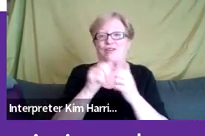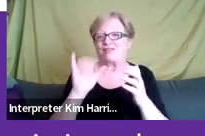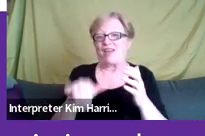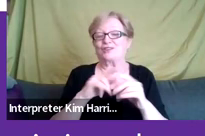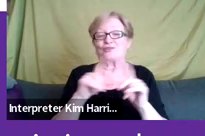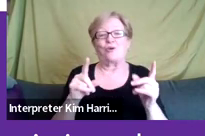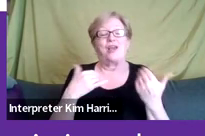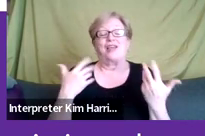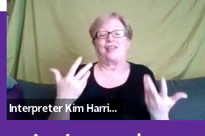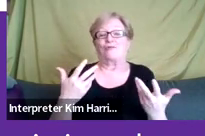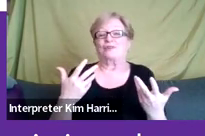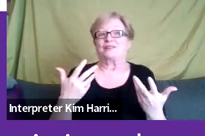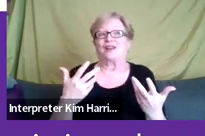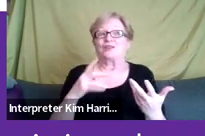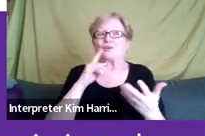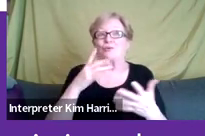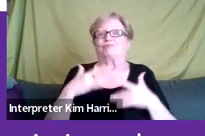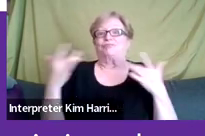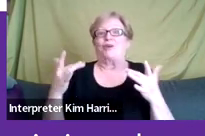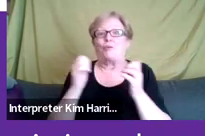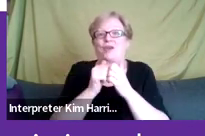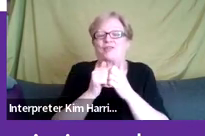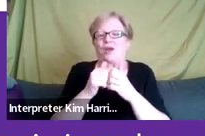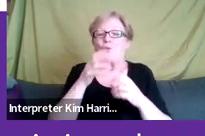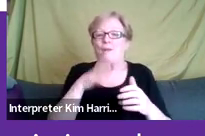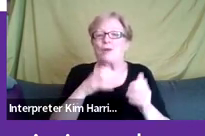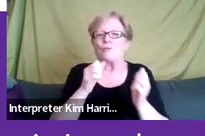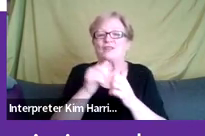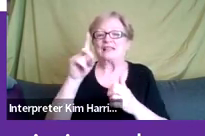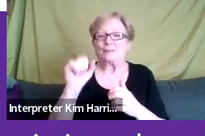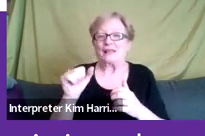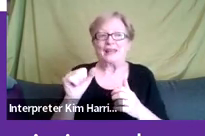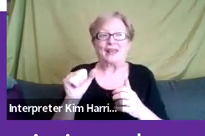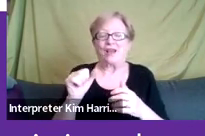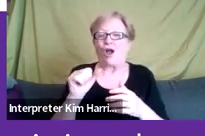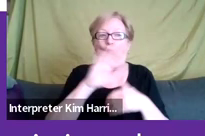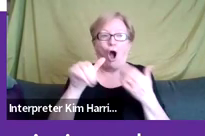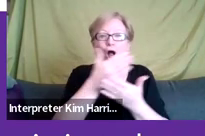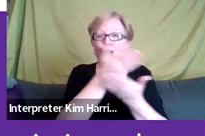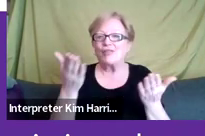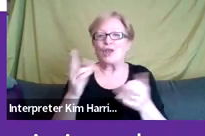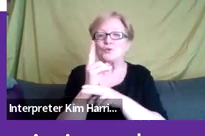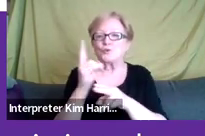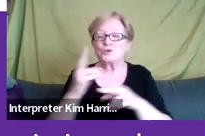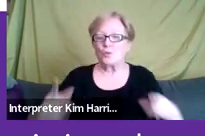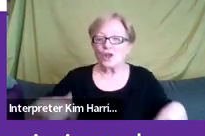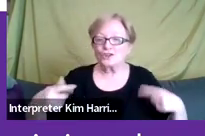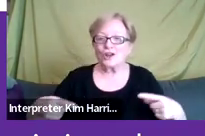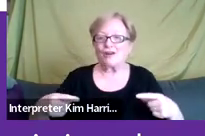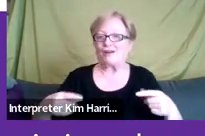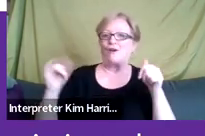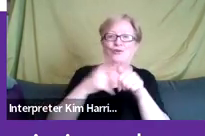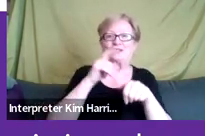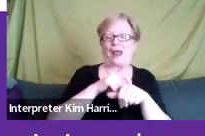with disabilities, or, you know, women in wheelchairs or use wheelchairs. And that was the first time I met